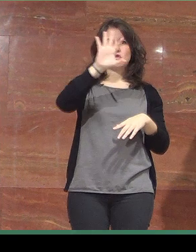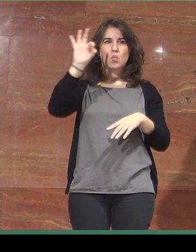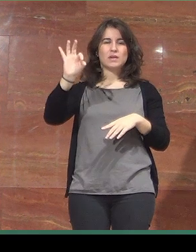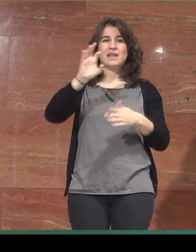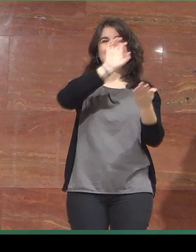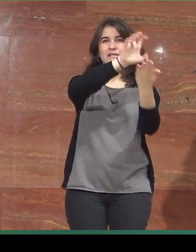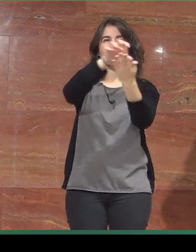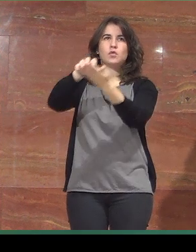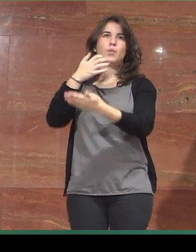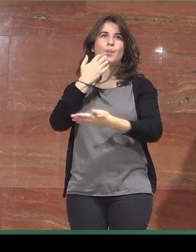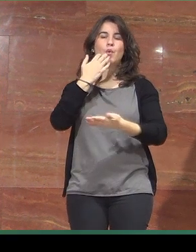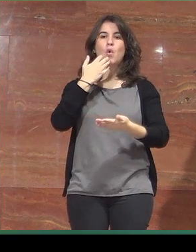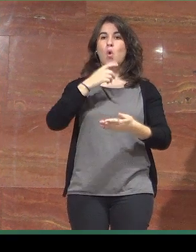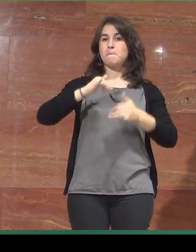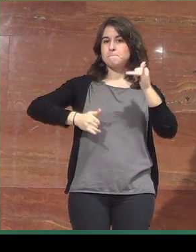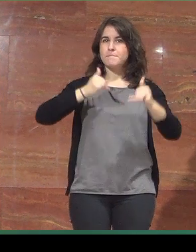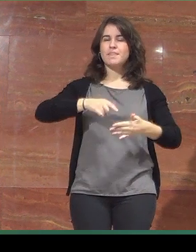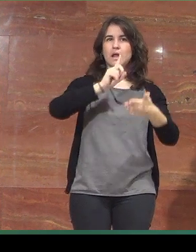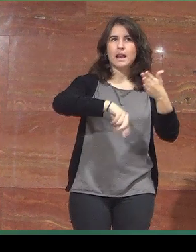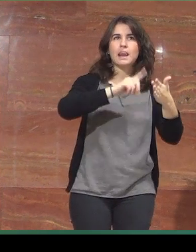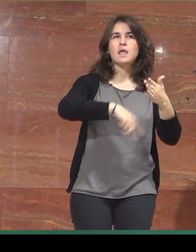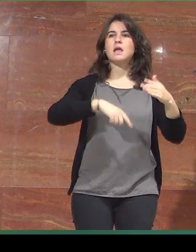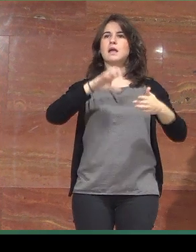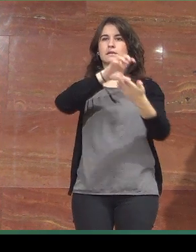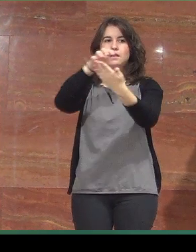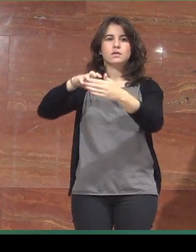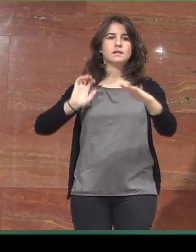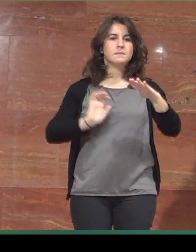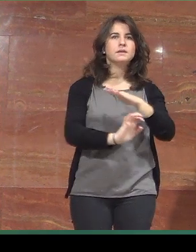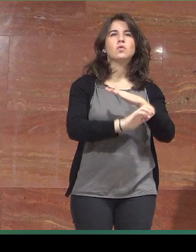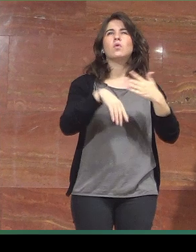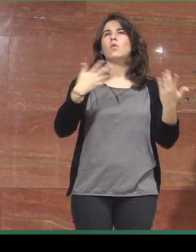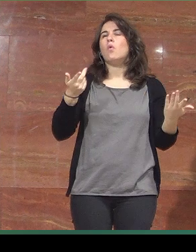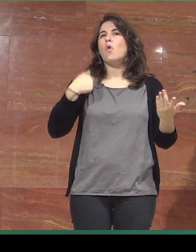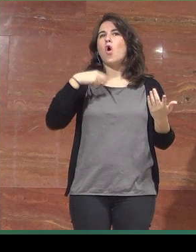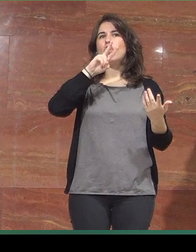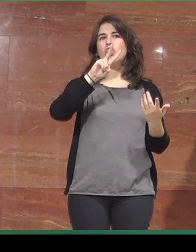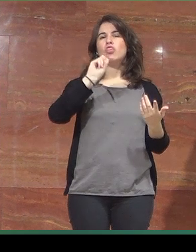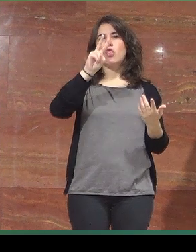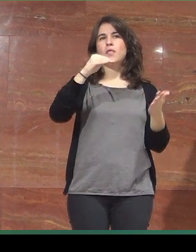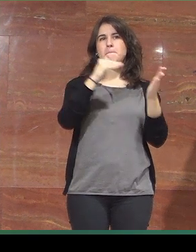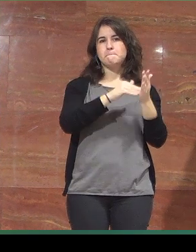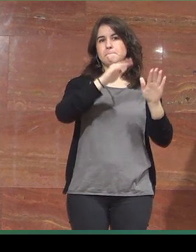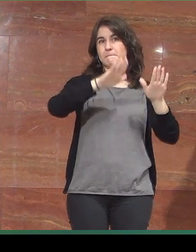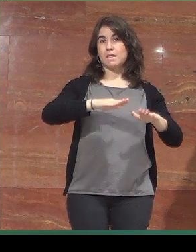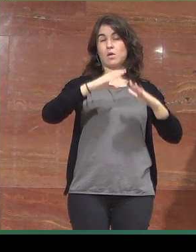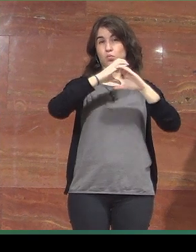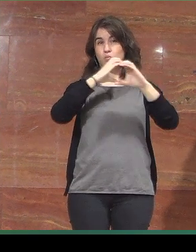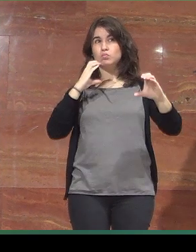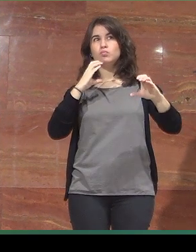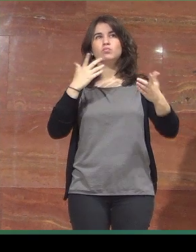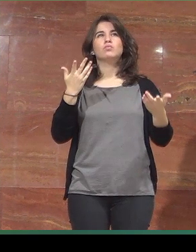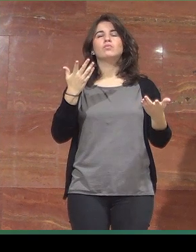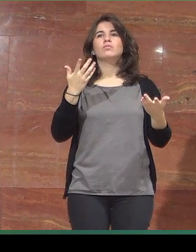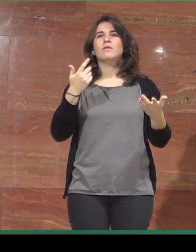and 19,000 bus stops. So it's a comprehensive system that supports people at every part of